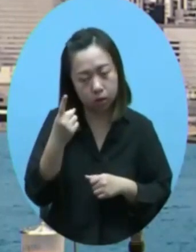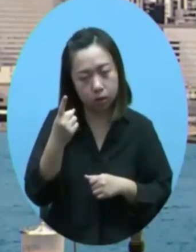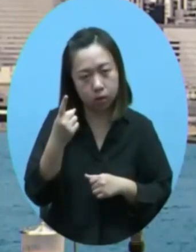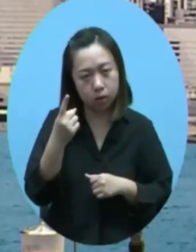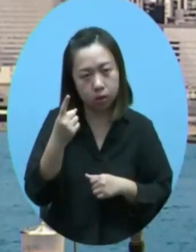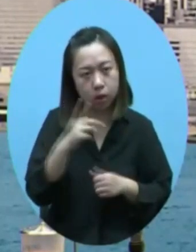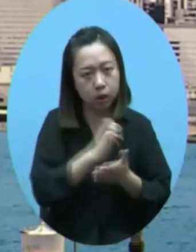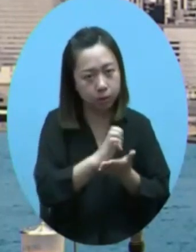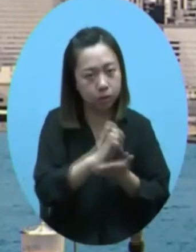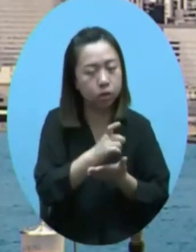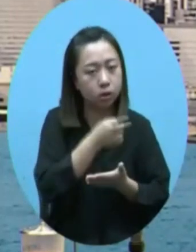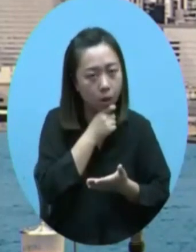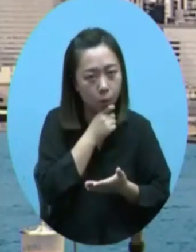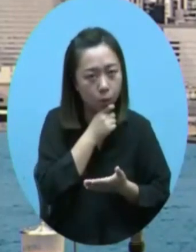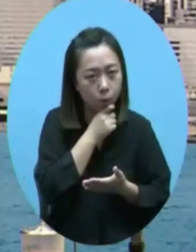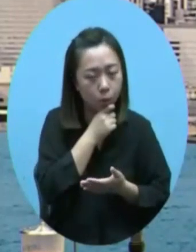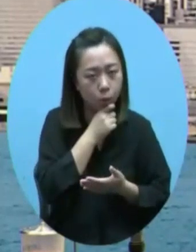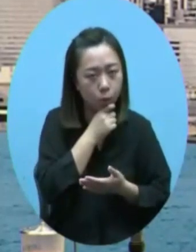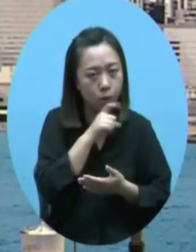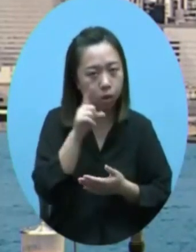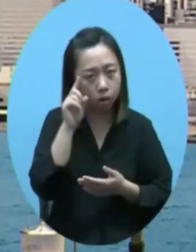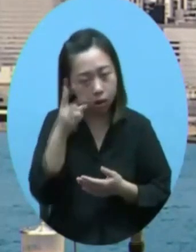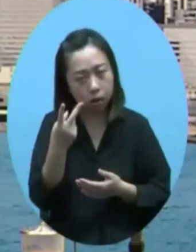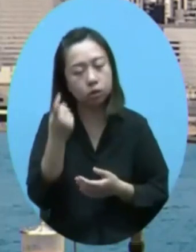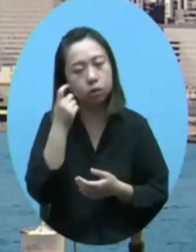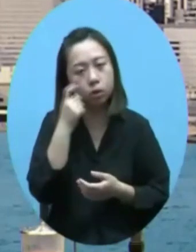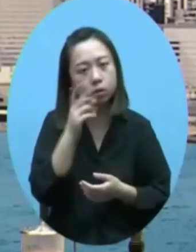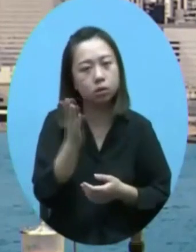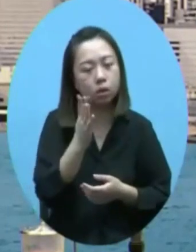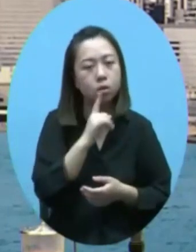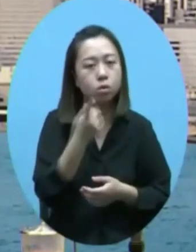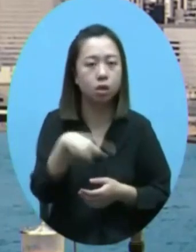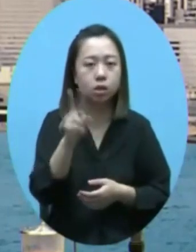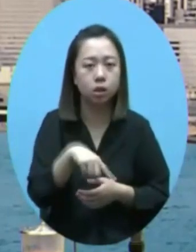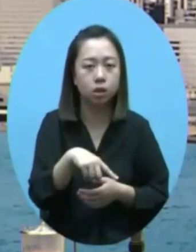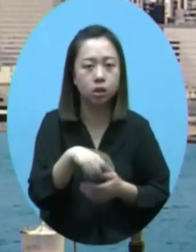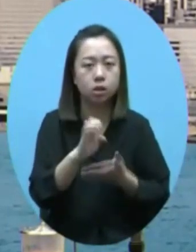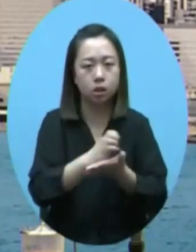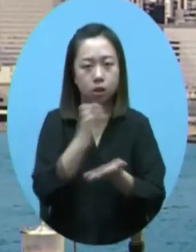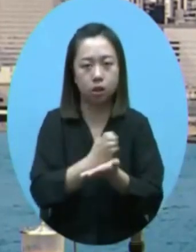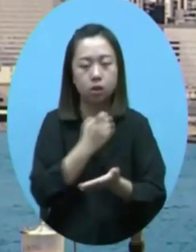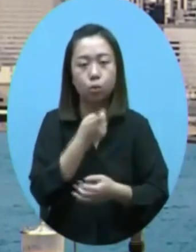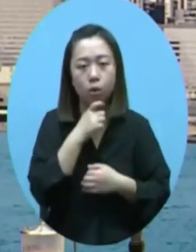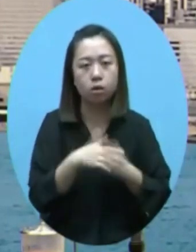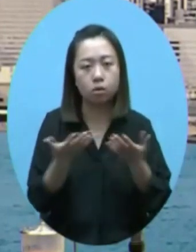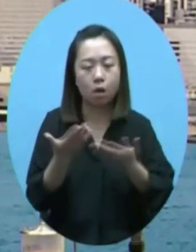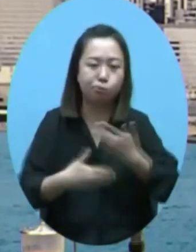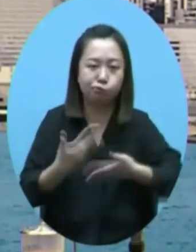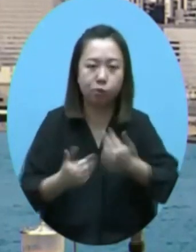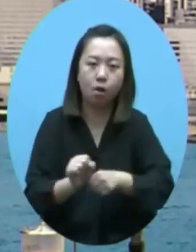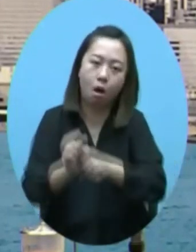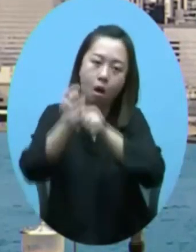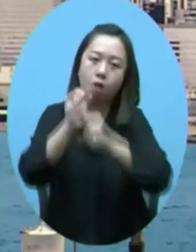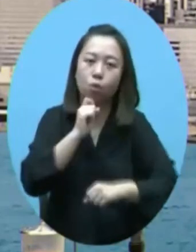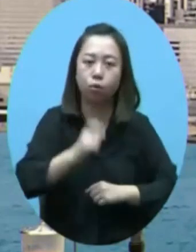email, well, I know about 1,000 people have wrote in through the